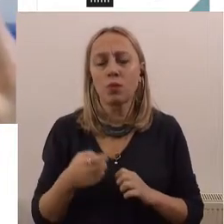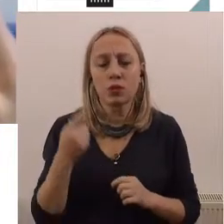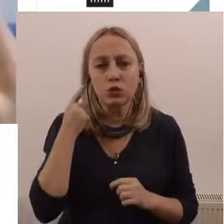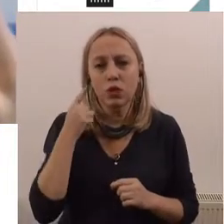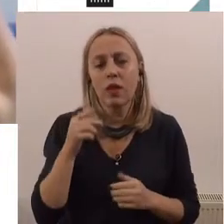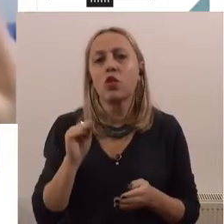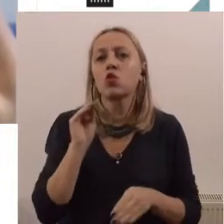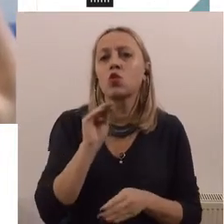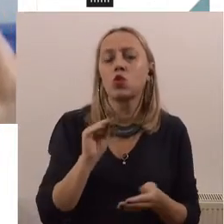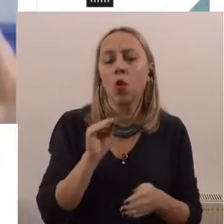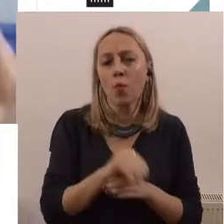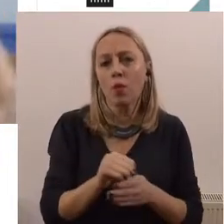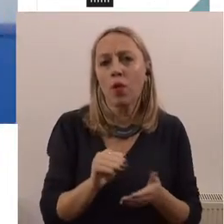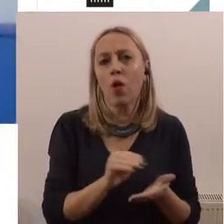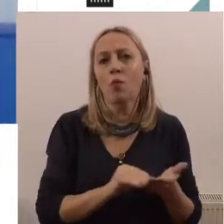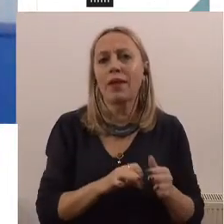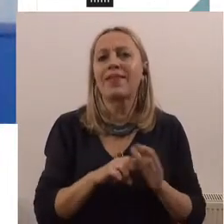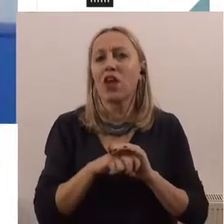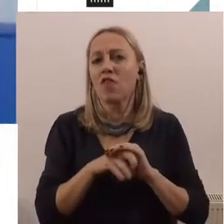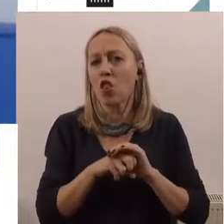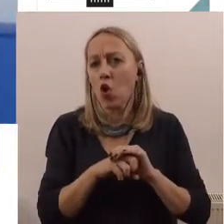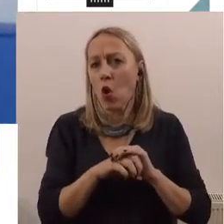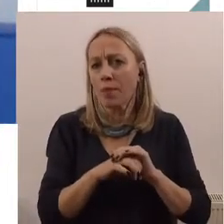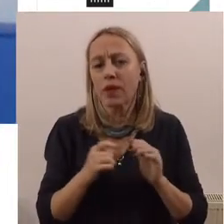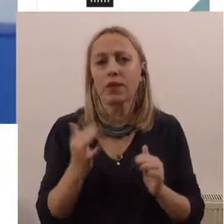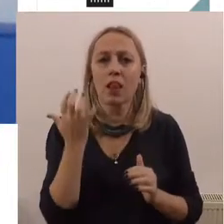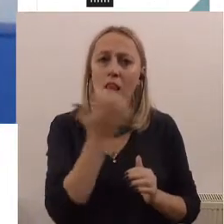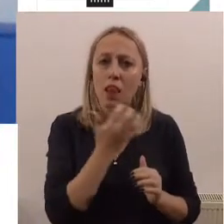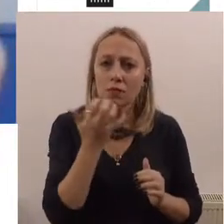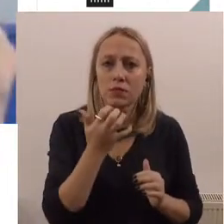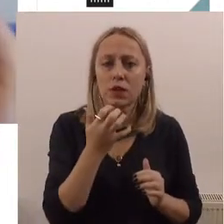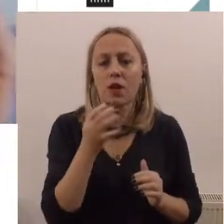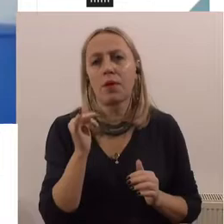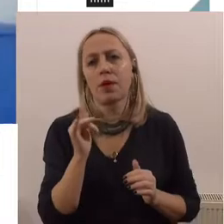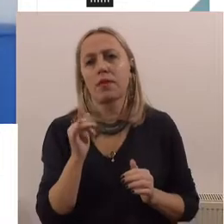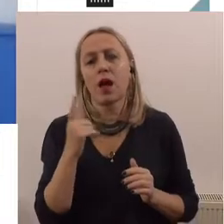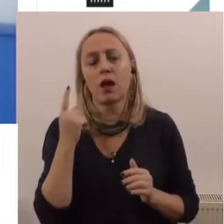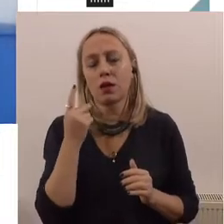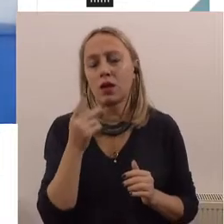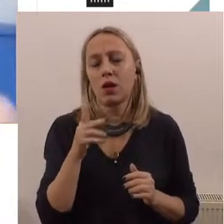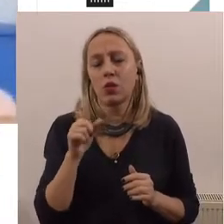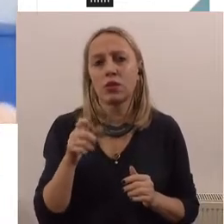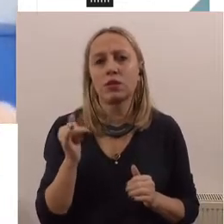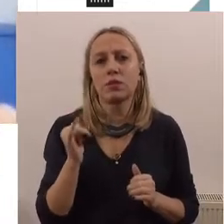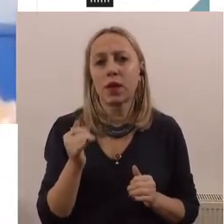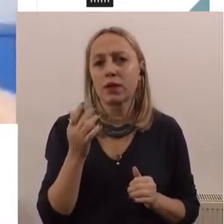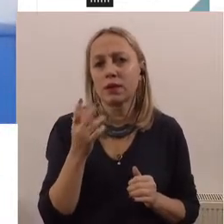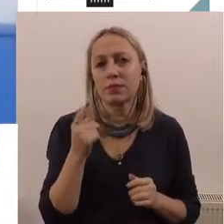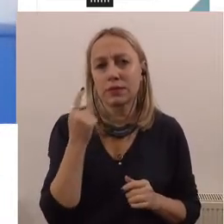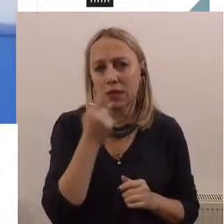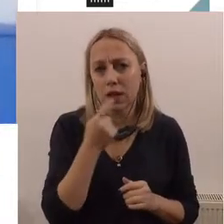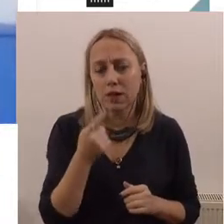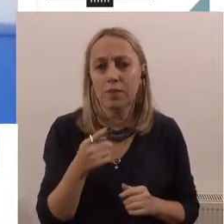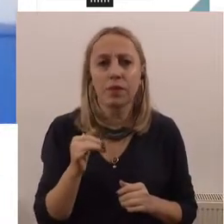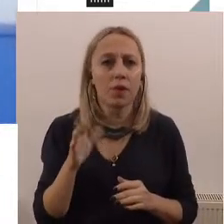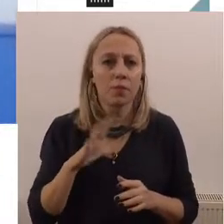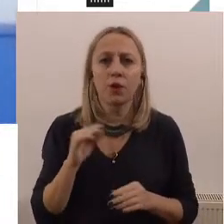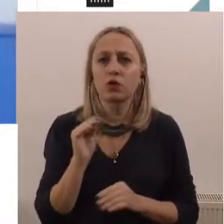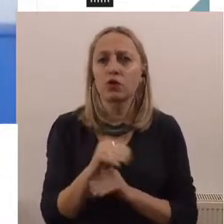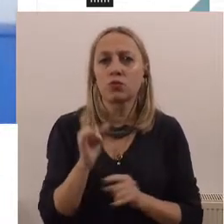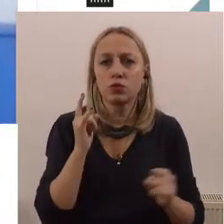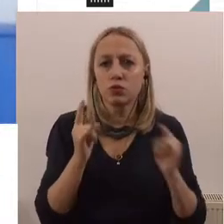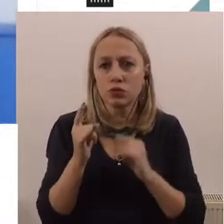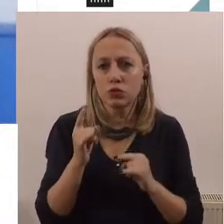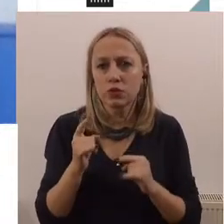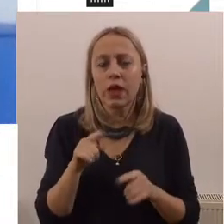descriptions for people who are blind or have low vision, and without any extra noises for people who are sensory